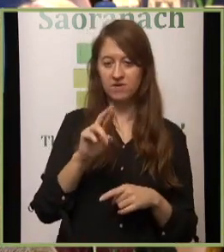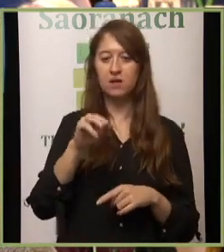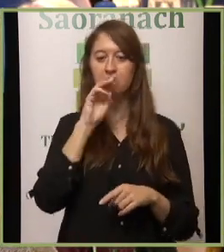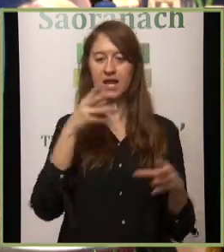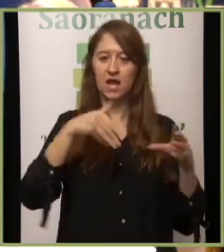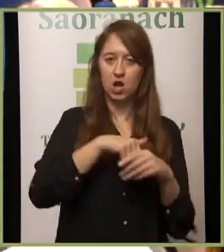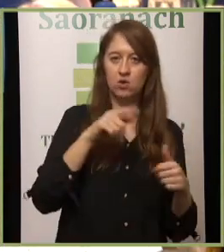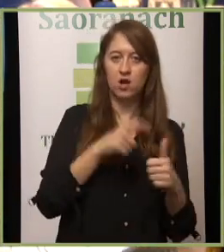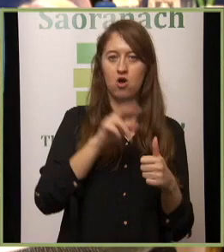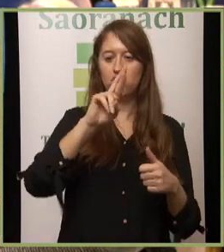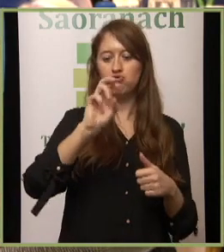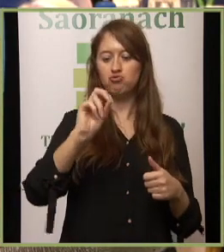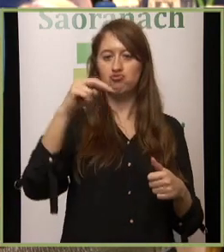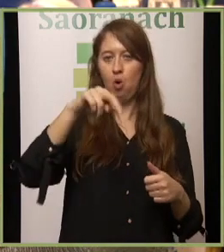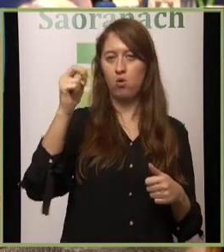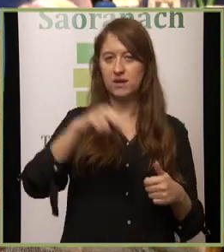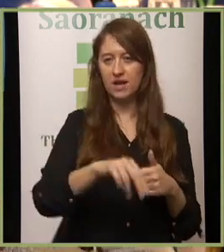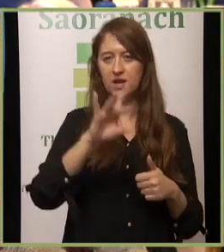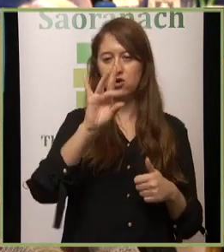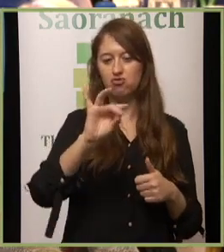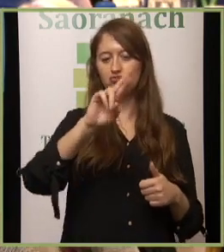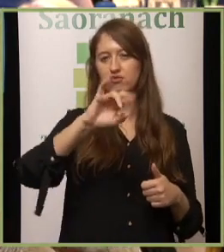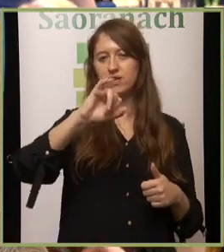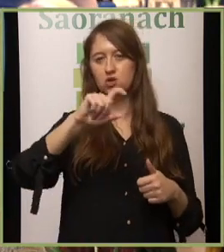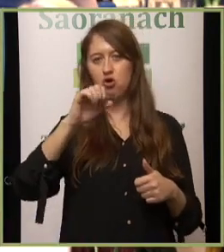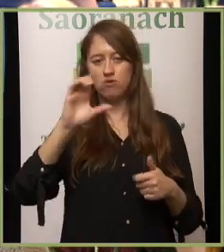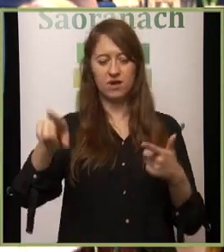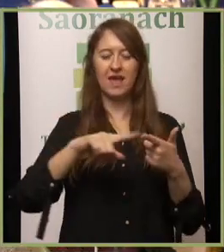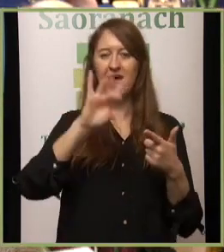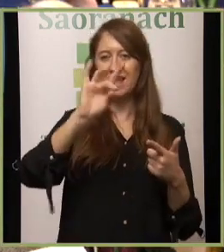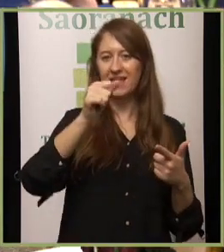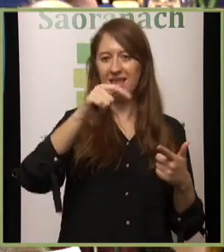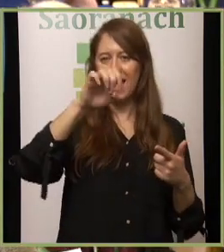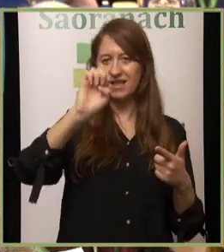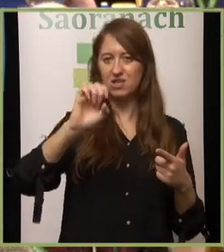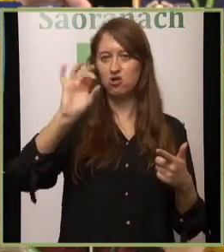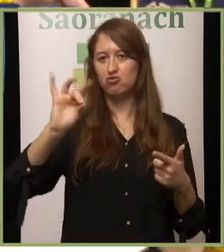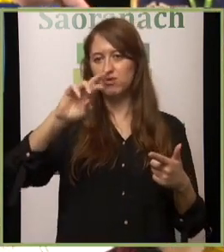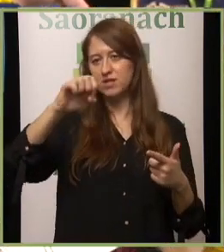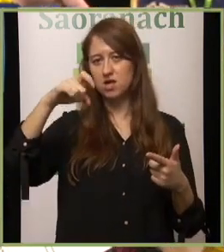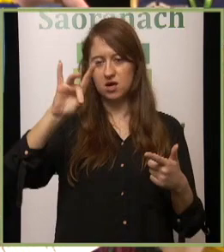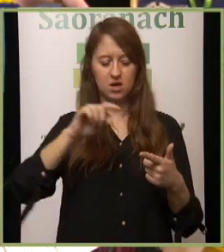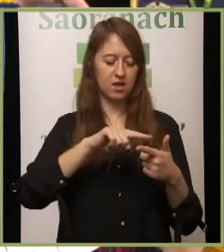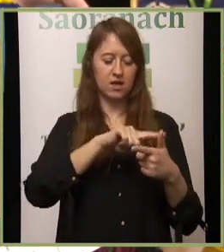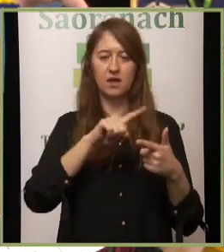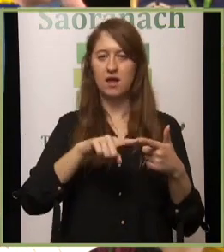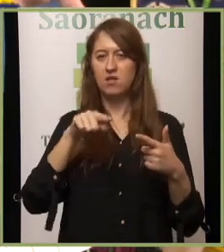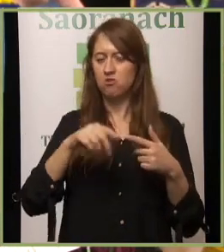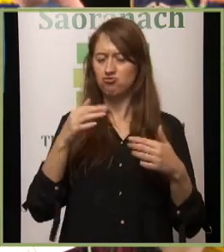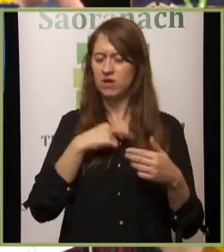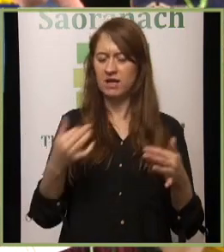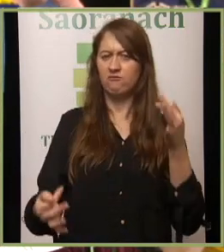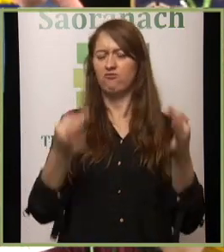Roman Krasnarek and Kate Rayworth, both of who were very fresh thinkers. I mean, in terms